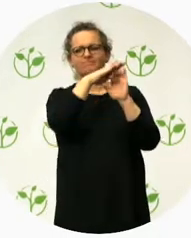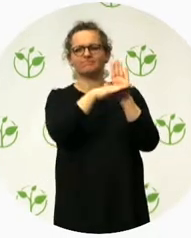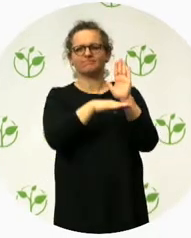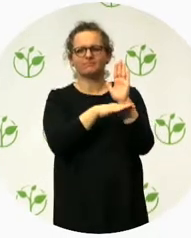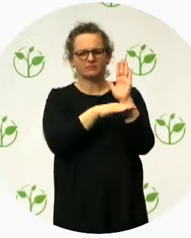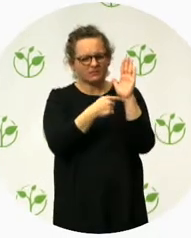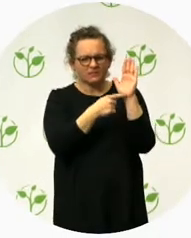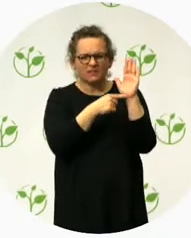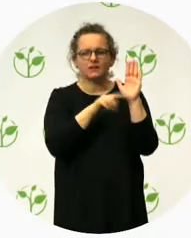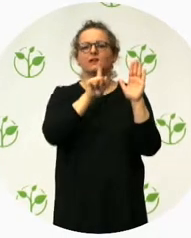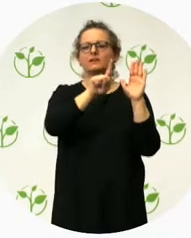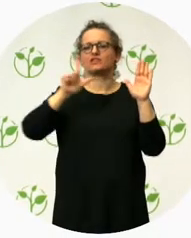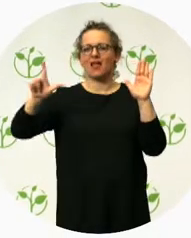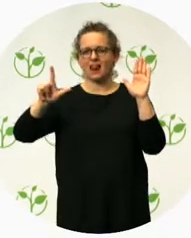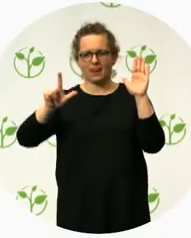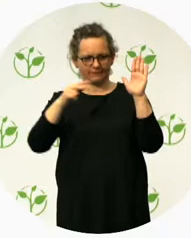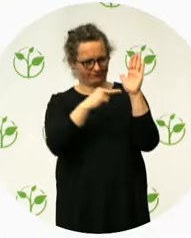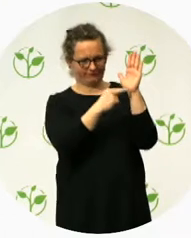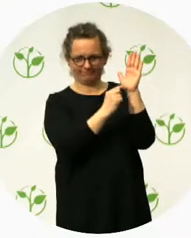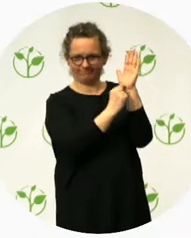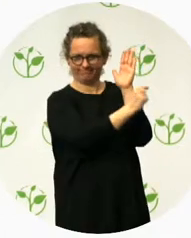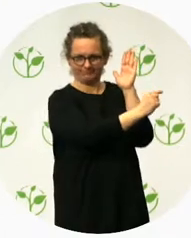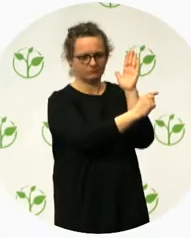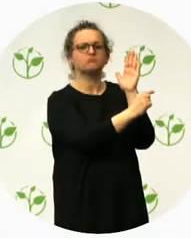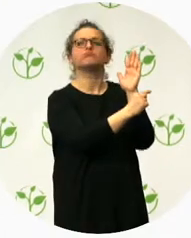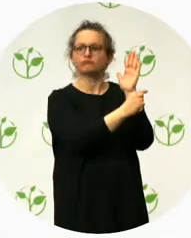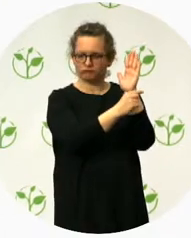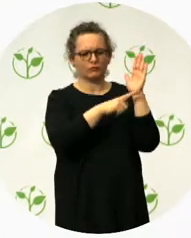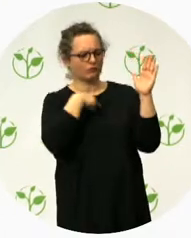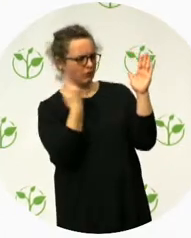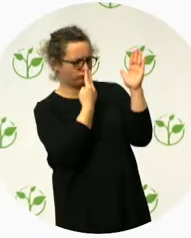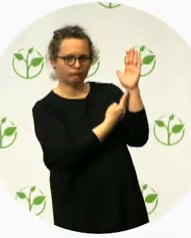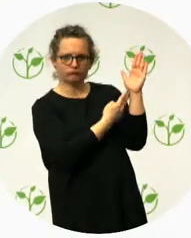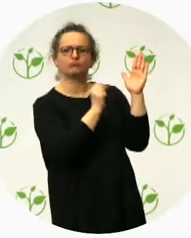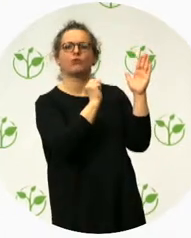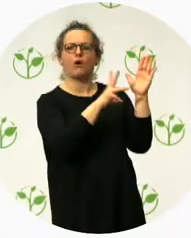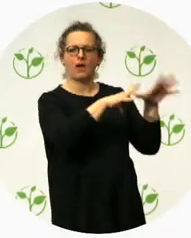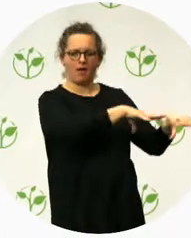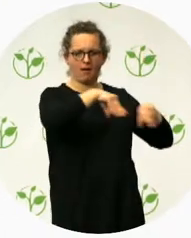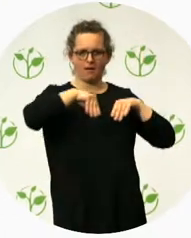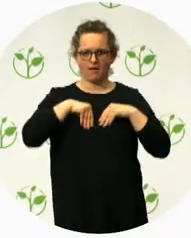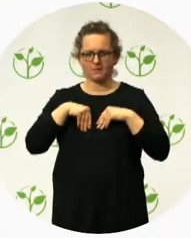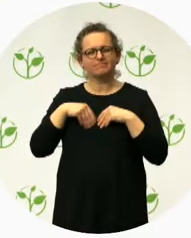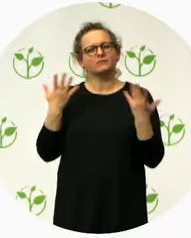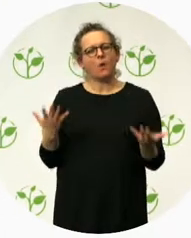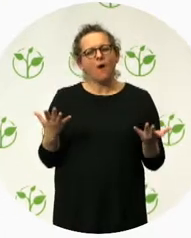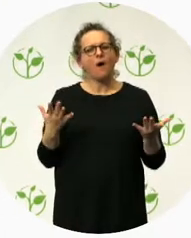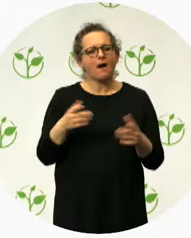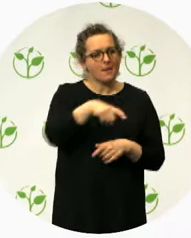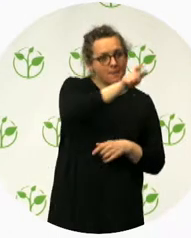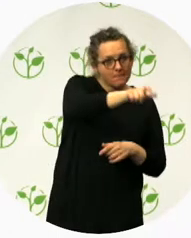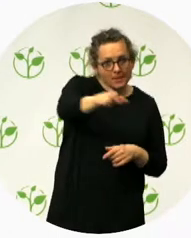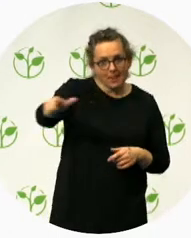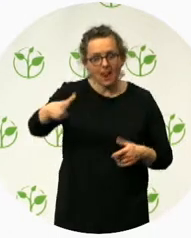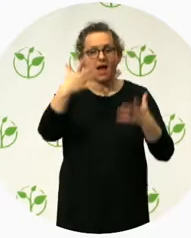the right for people with intellectual and psychosocial disabilities to decide by their own. In a process